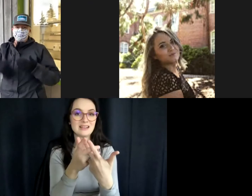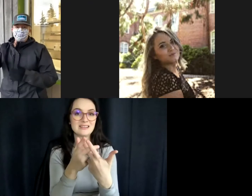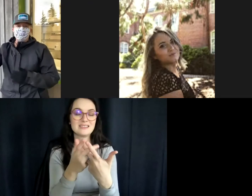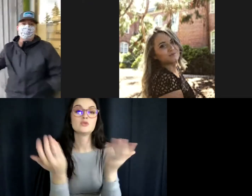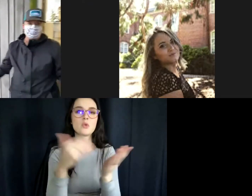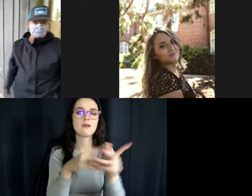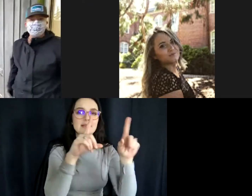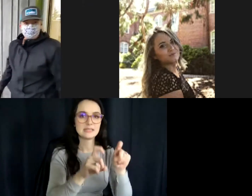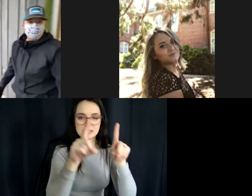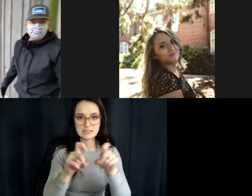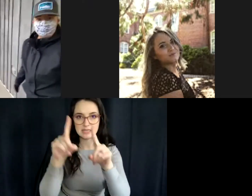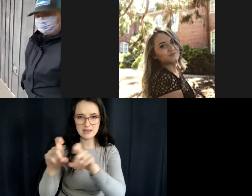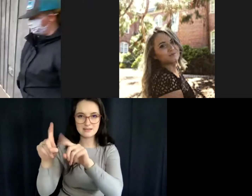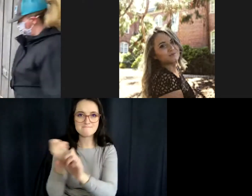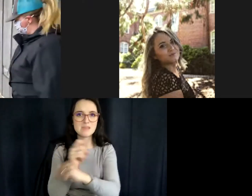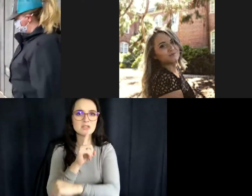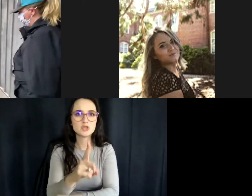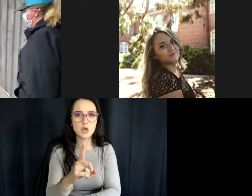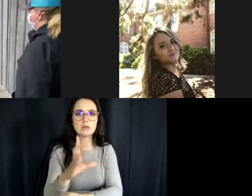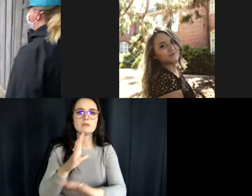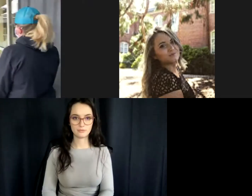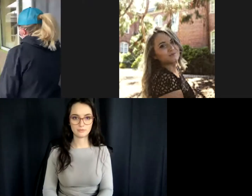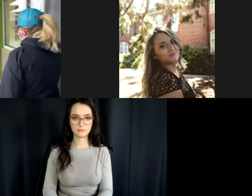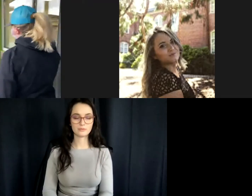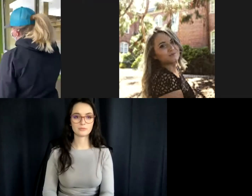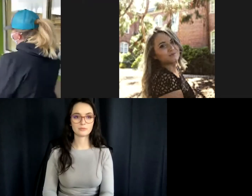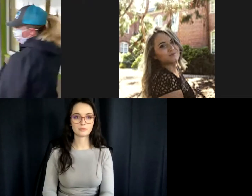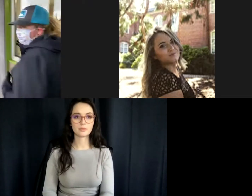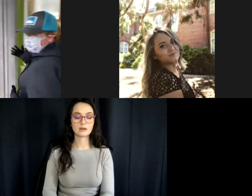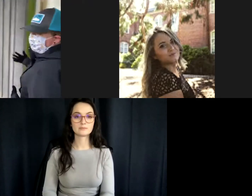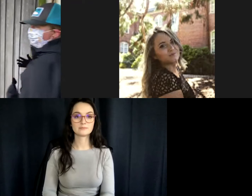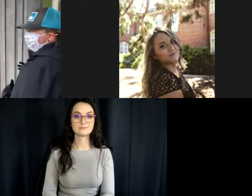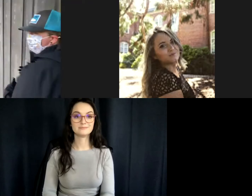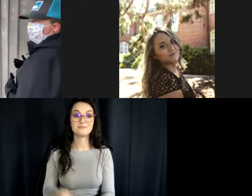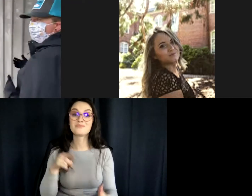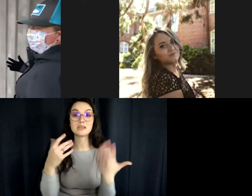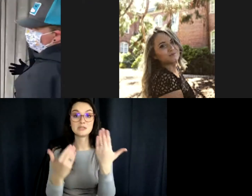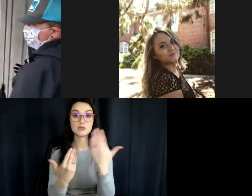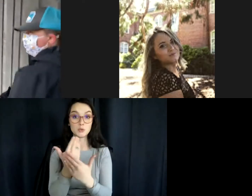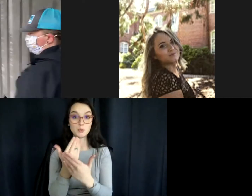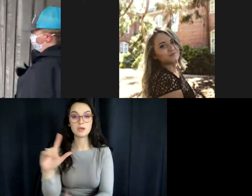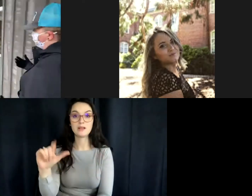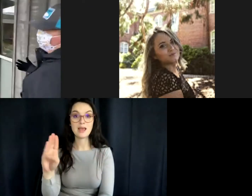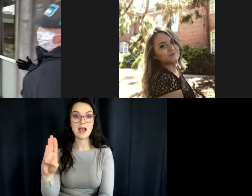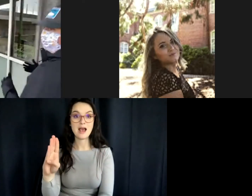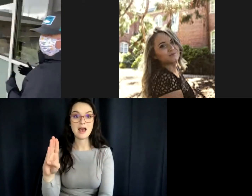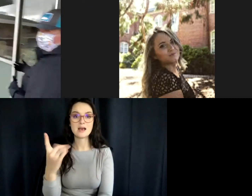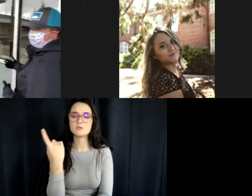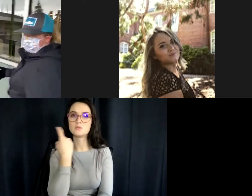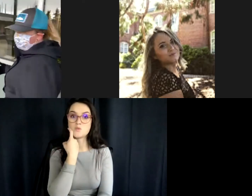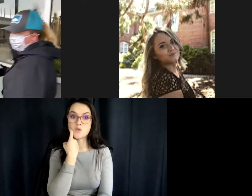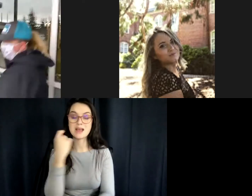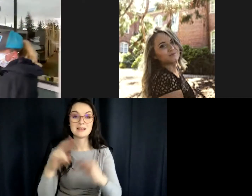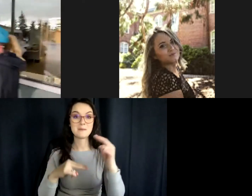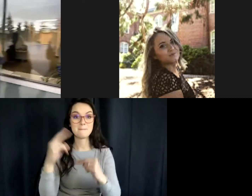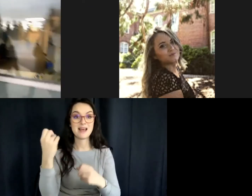we are constantly testing to make sure, again, the process is running properly. This is also